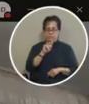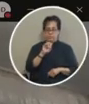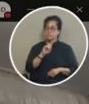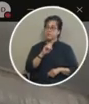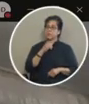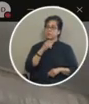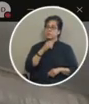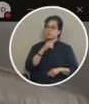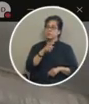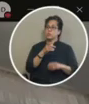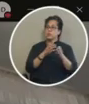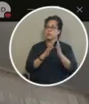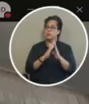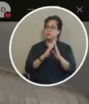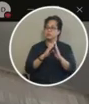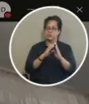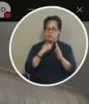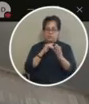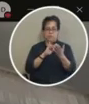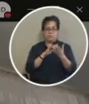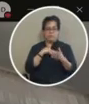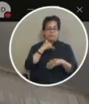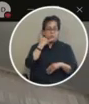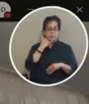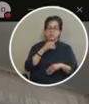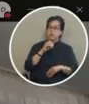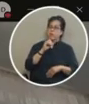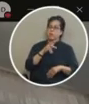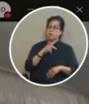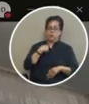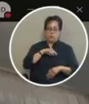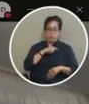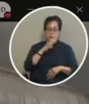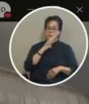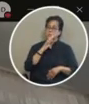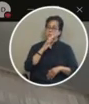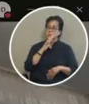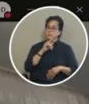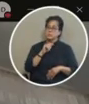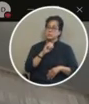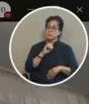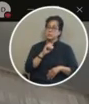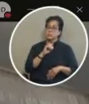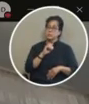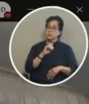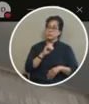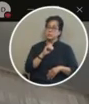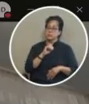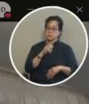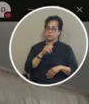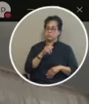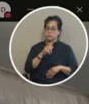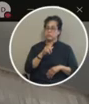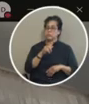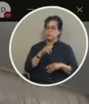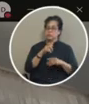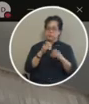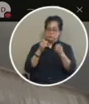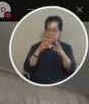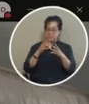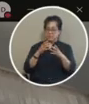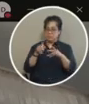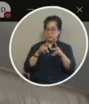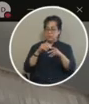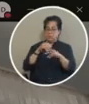that. When you asked a question, I couldn't unmute my phone. So, yes, so we've been talking to our registering committee, the stakeholders in Juarez